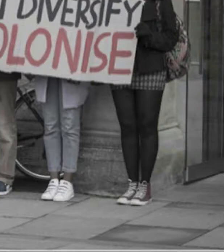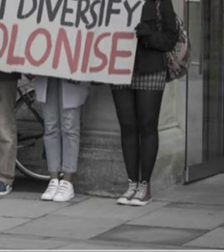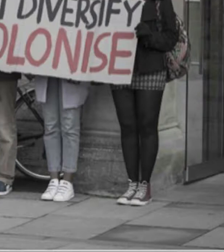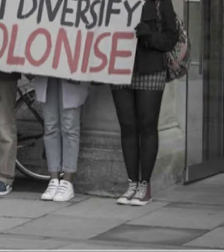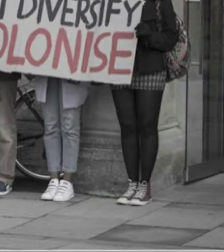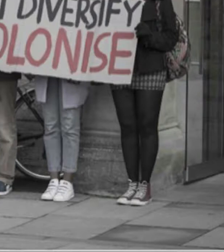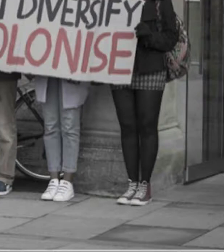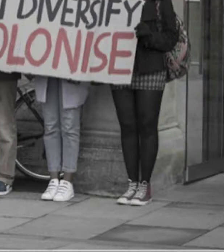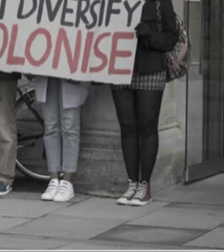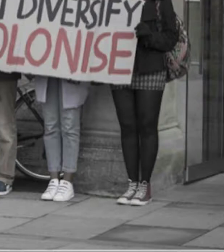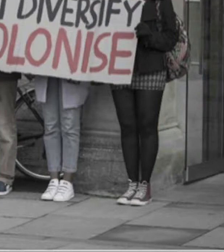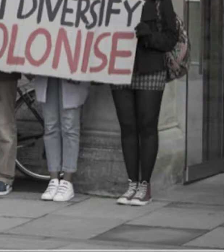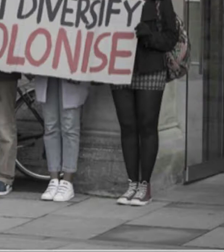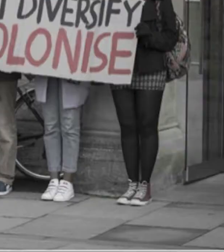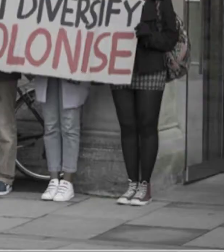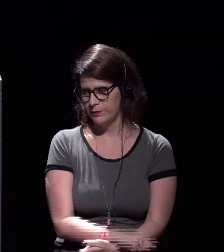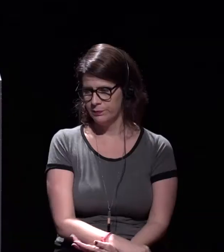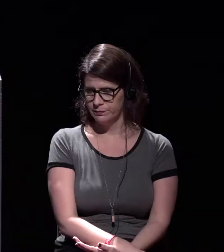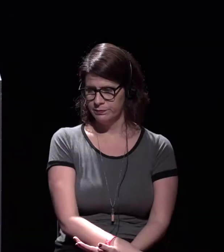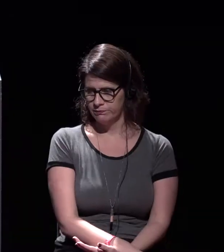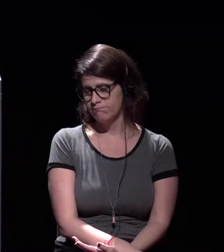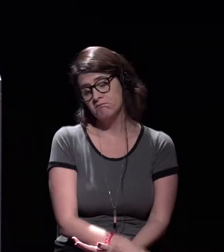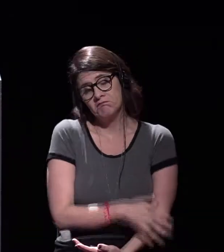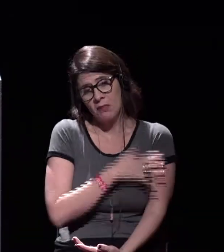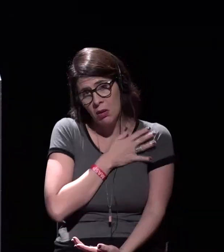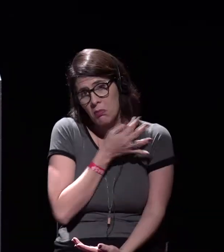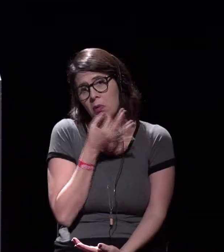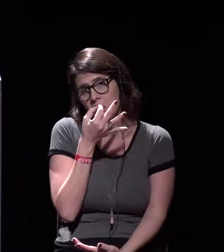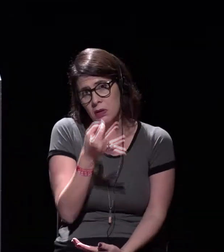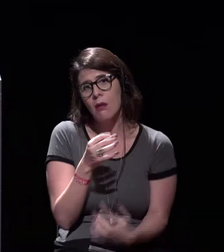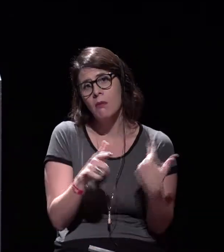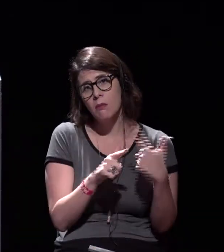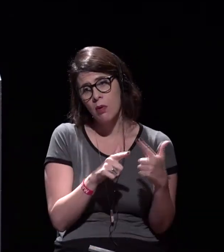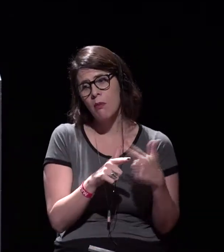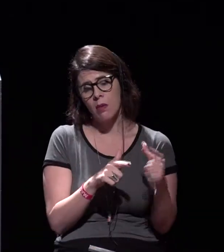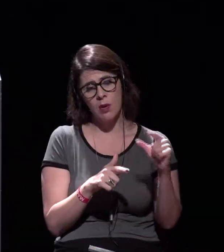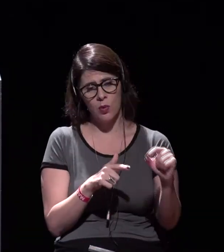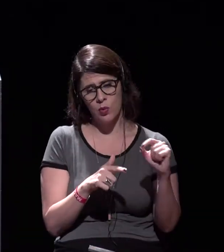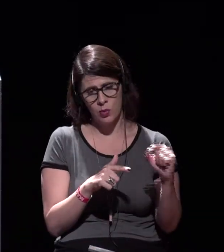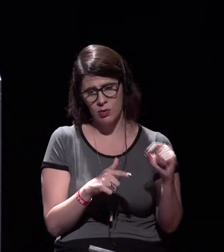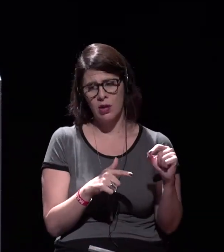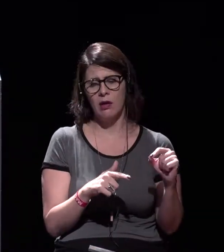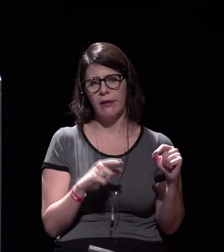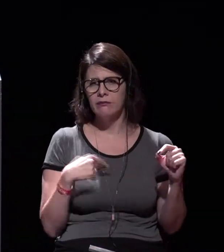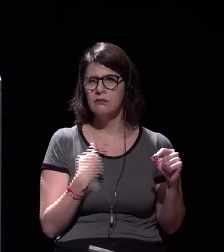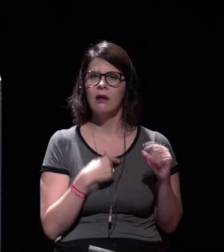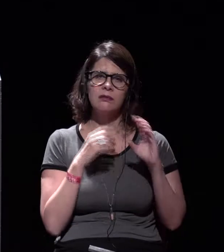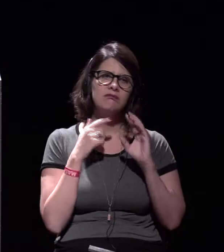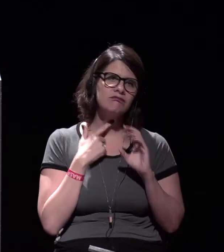the problem, I guess, is the kind of recurrent tendency to do something that we could summarize